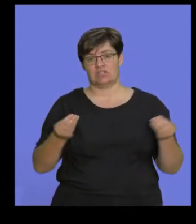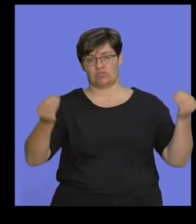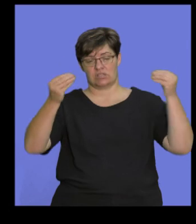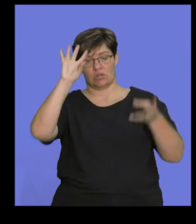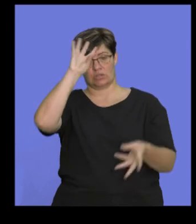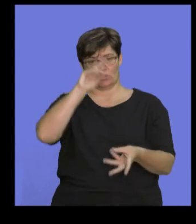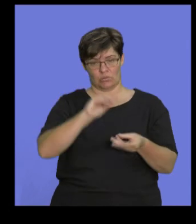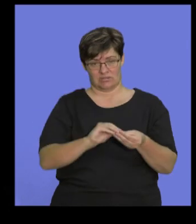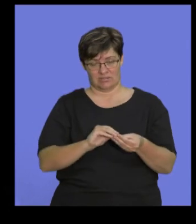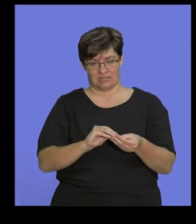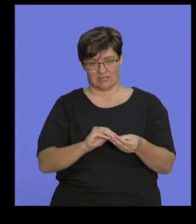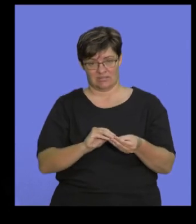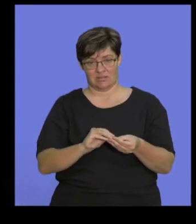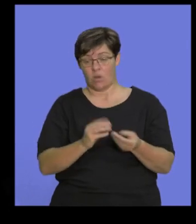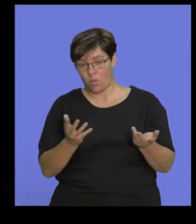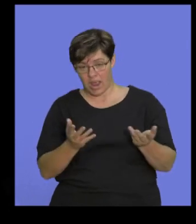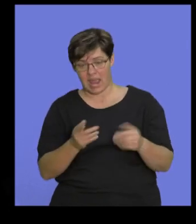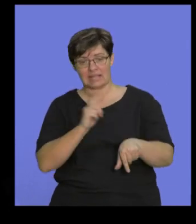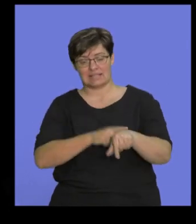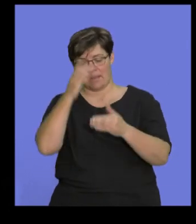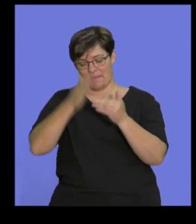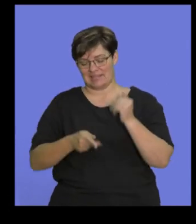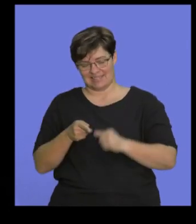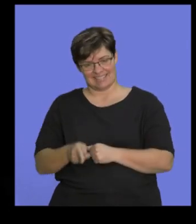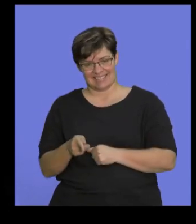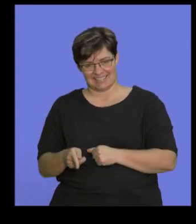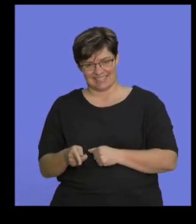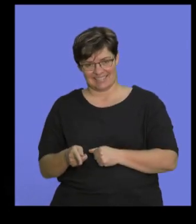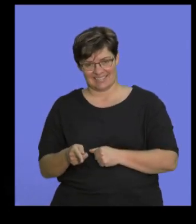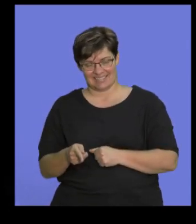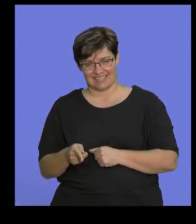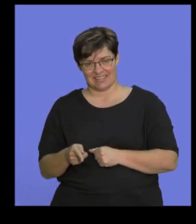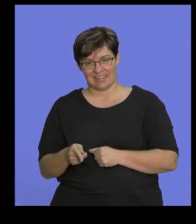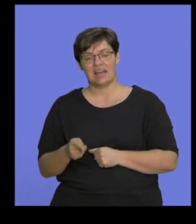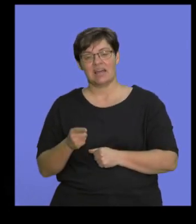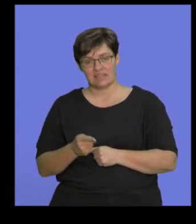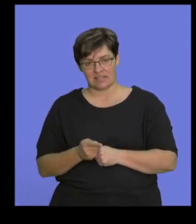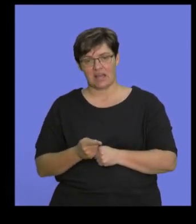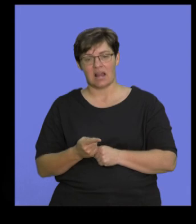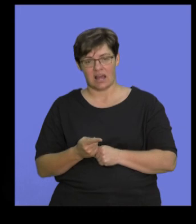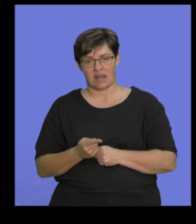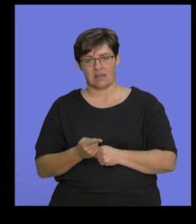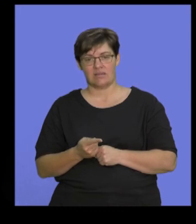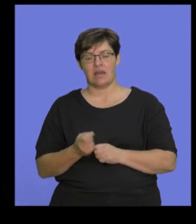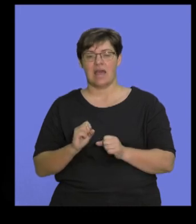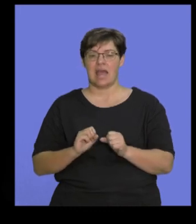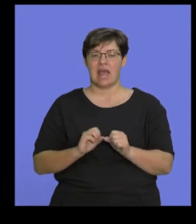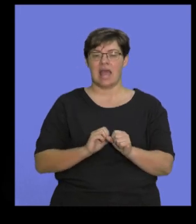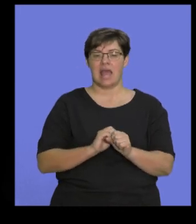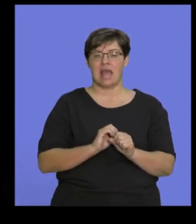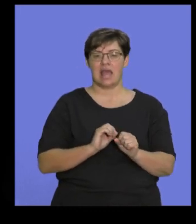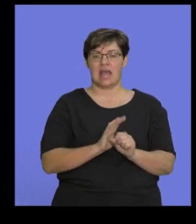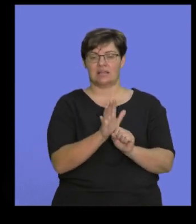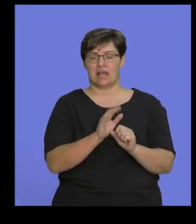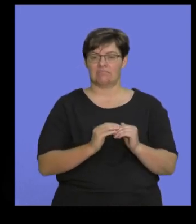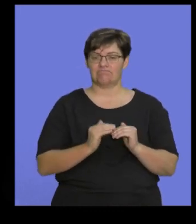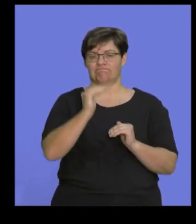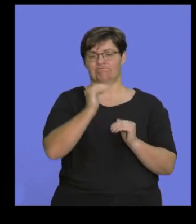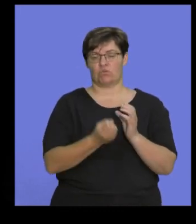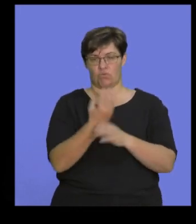total at the end of each period, and this takes on an exponential growth. Guys, we've looked